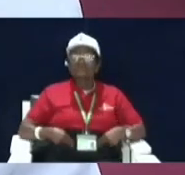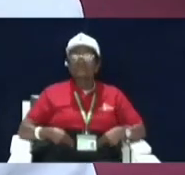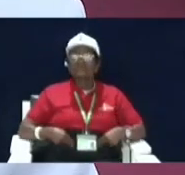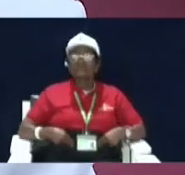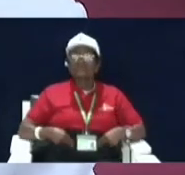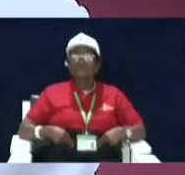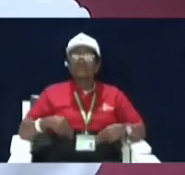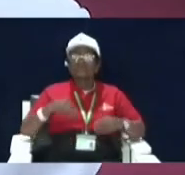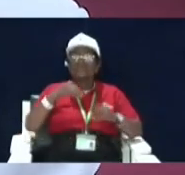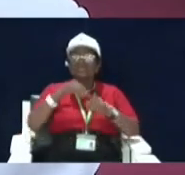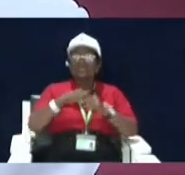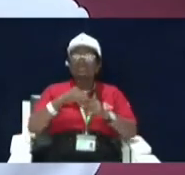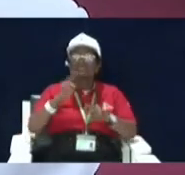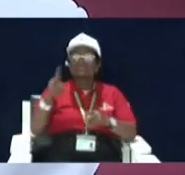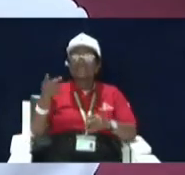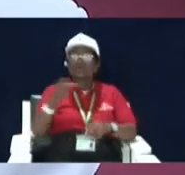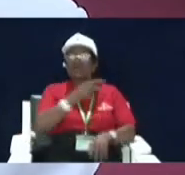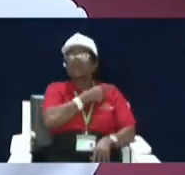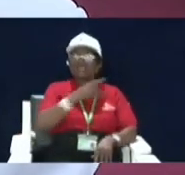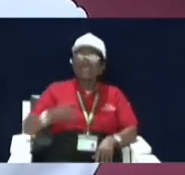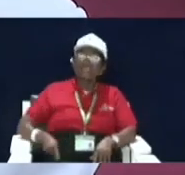In 2 Kings chapter 20.